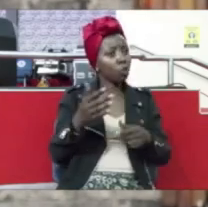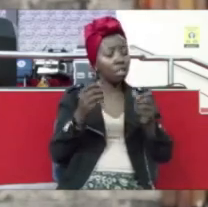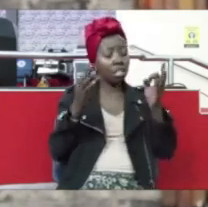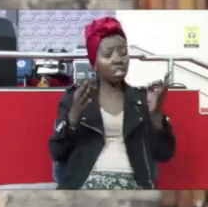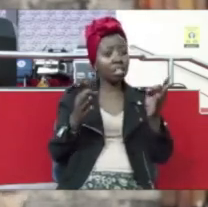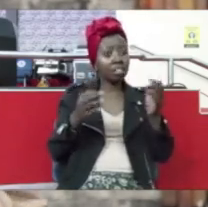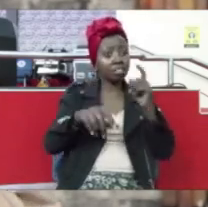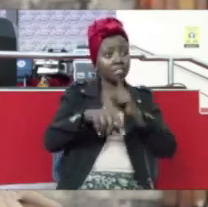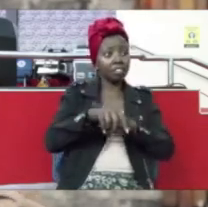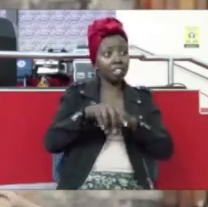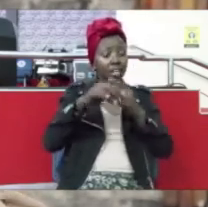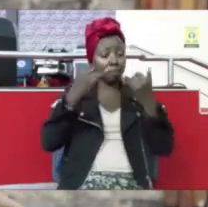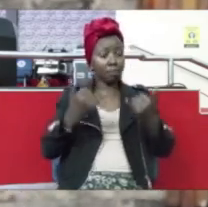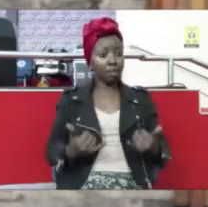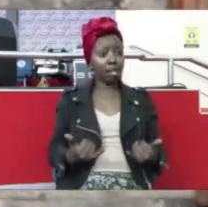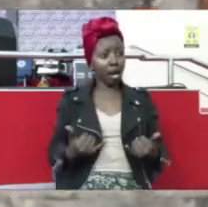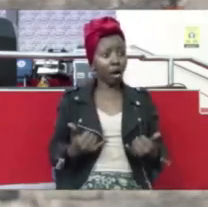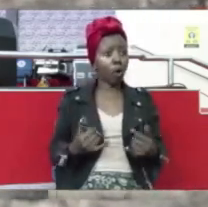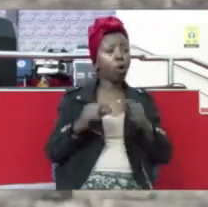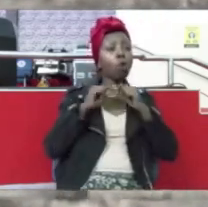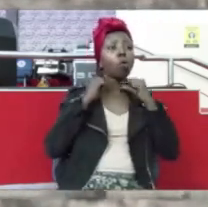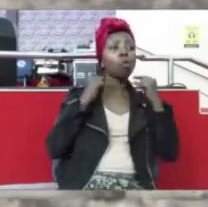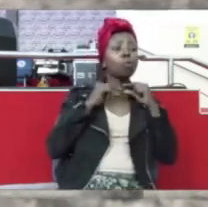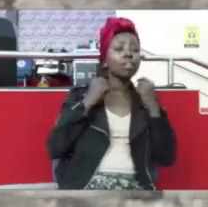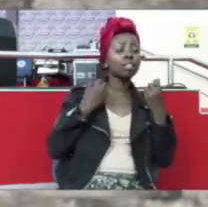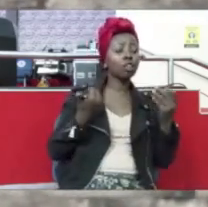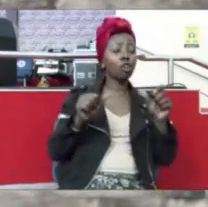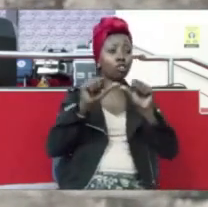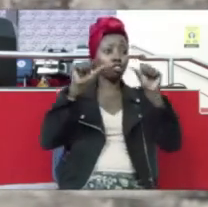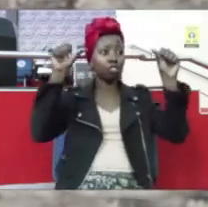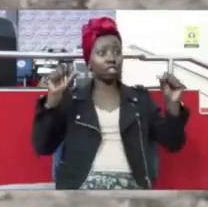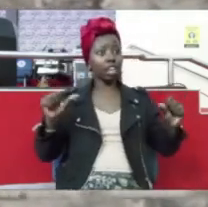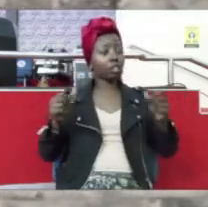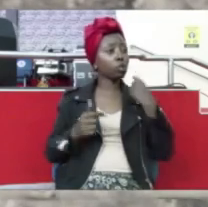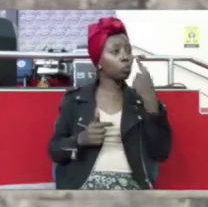our time here, the priest of this altar is our bishop.